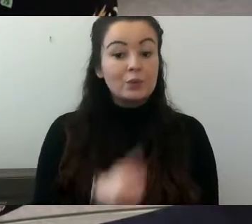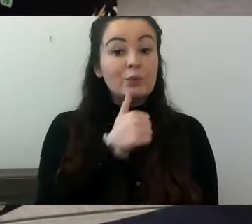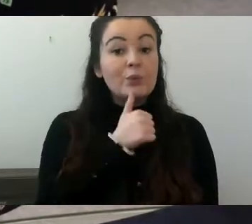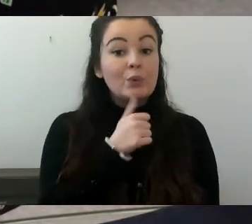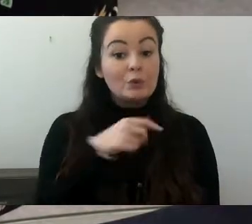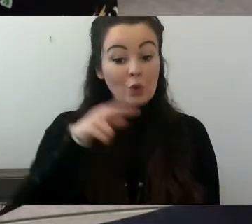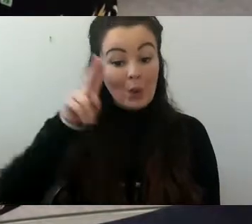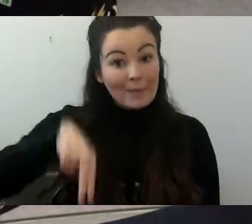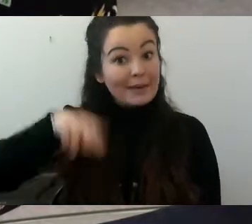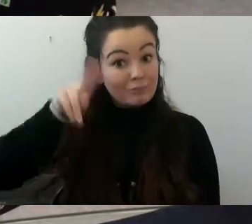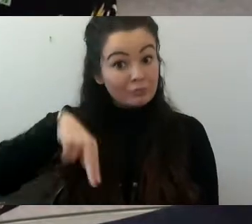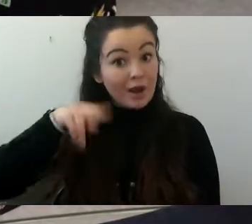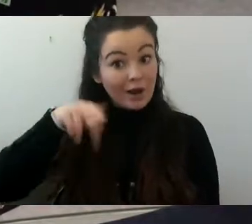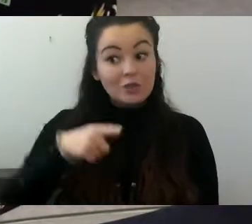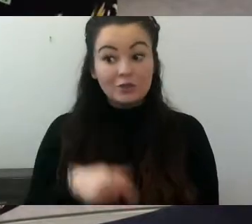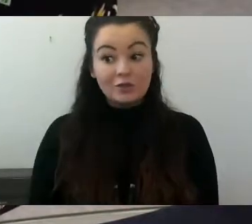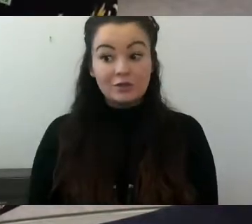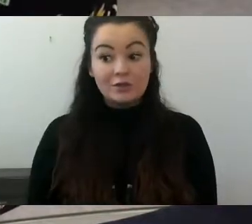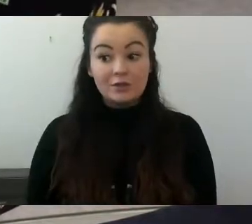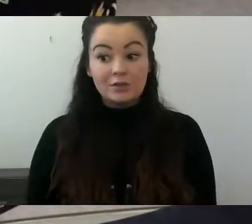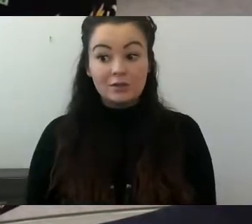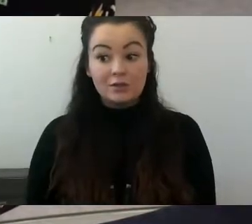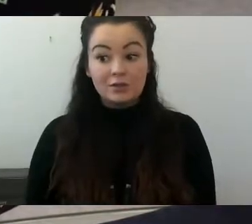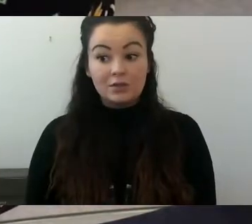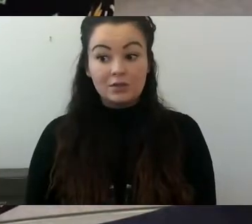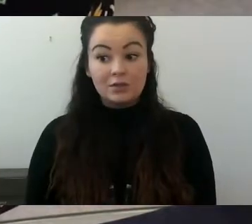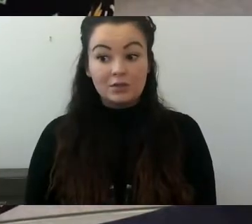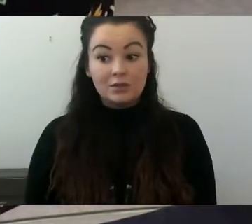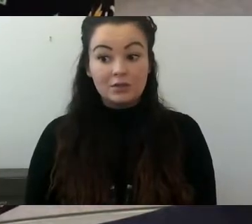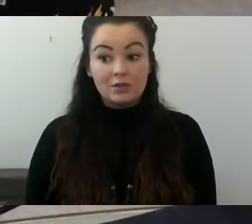you can use your paintbrush if you prefer.